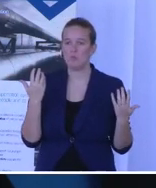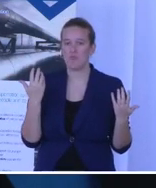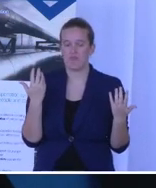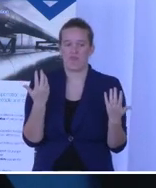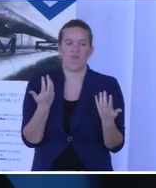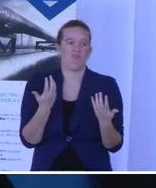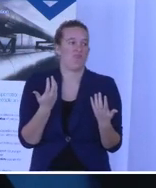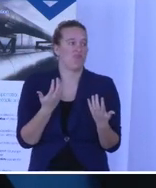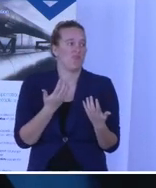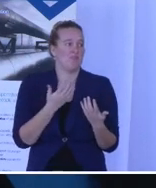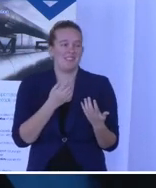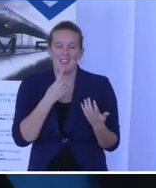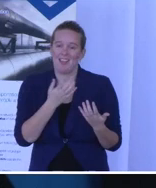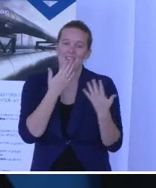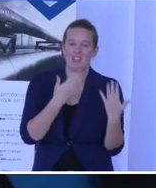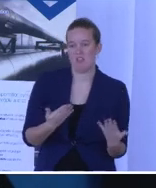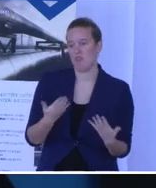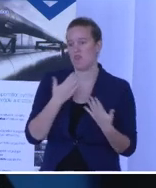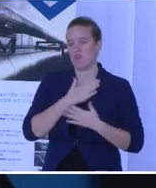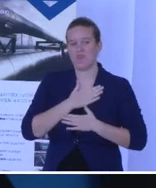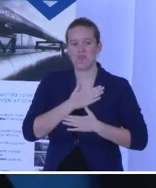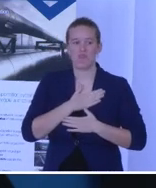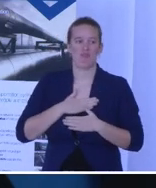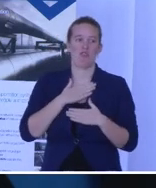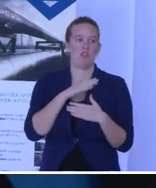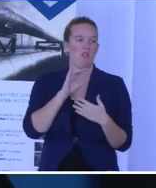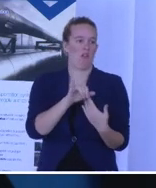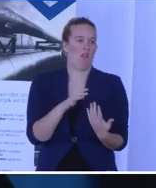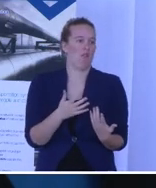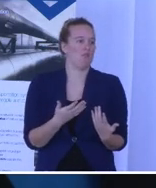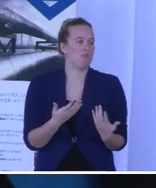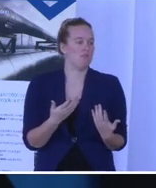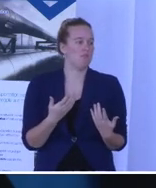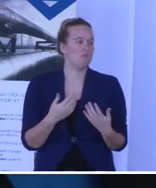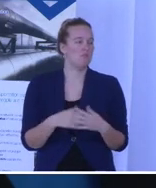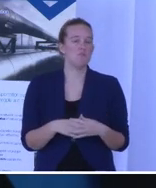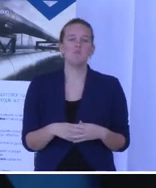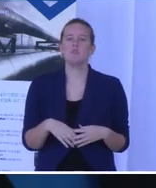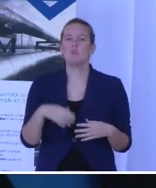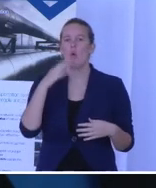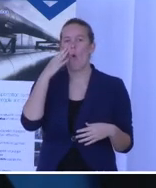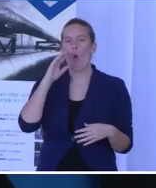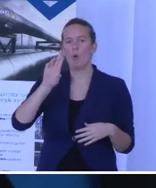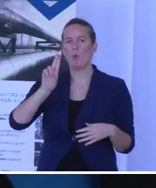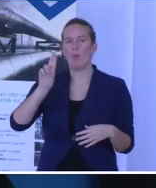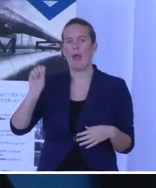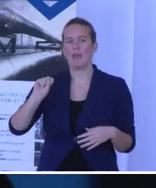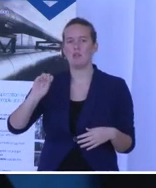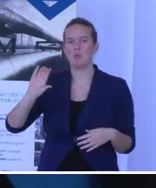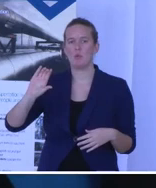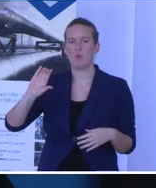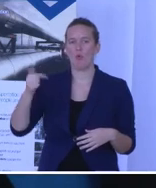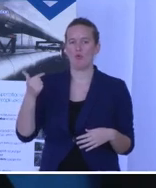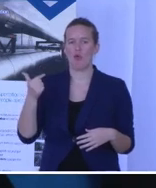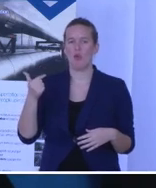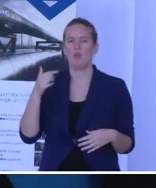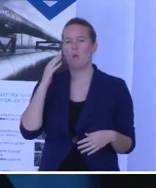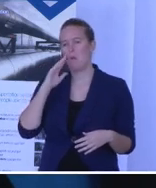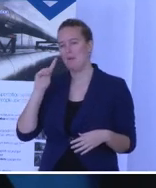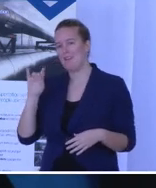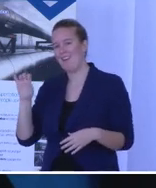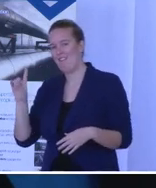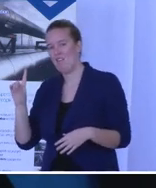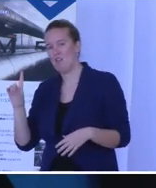express gratitude today. You know, the United States Coast Guard, of which David was the